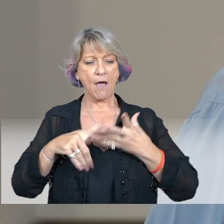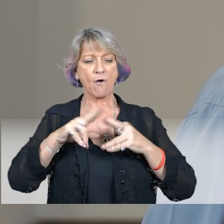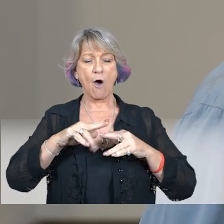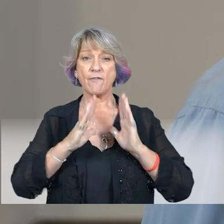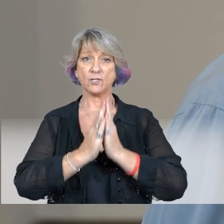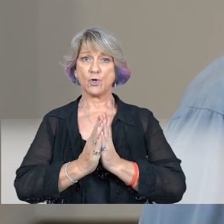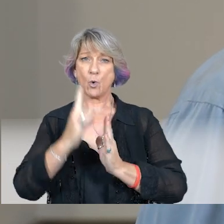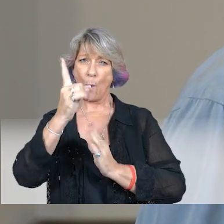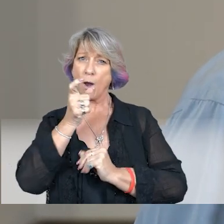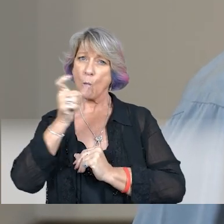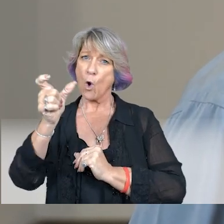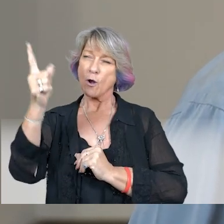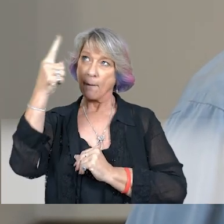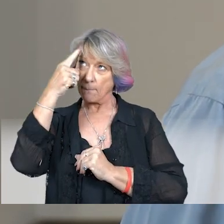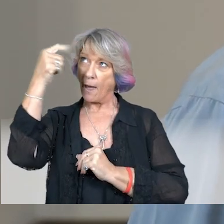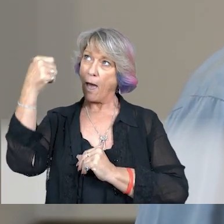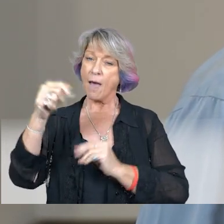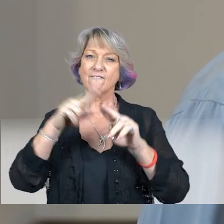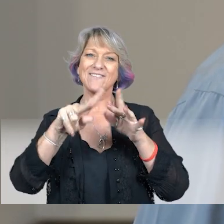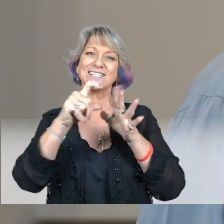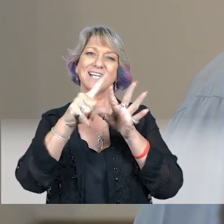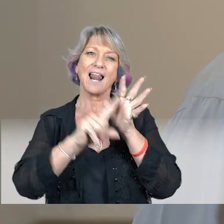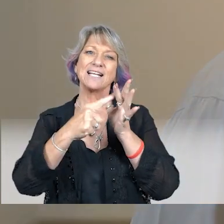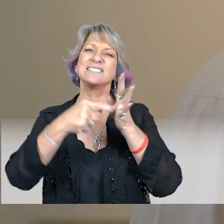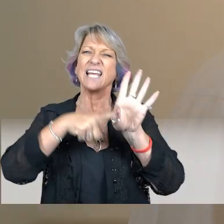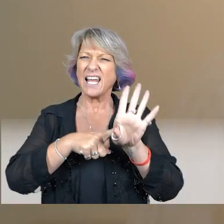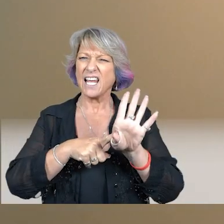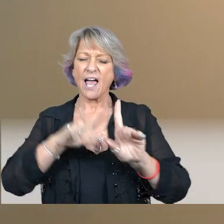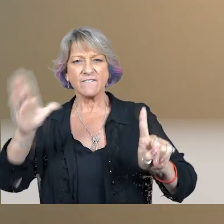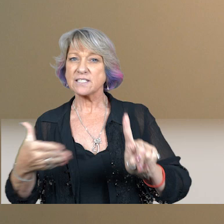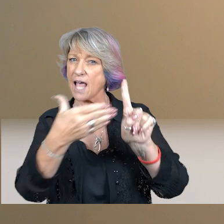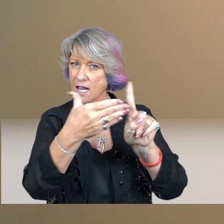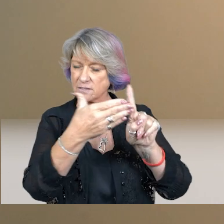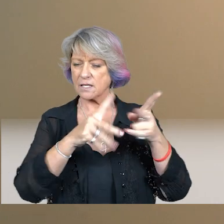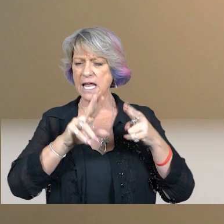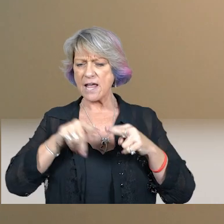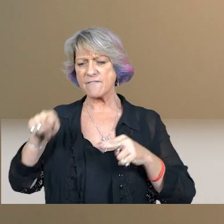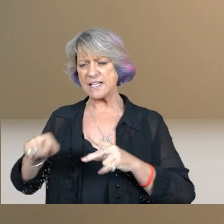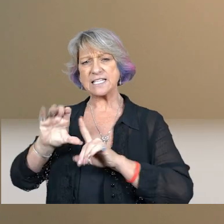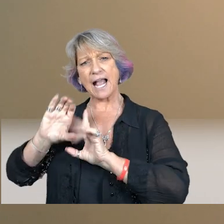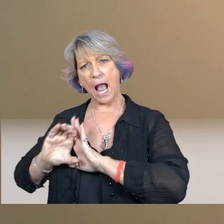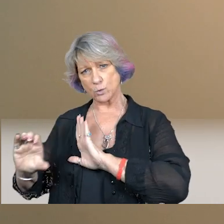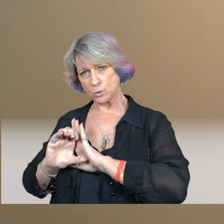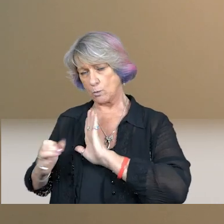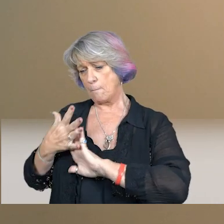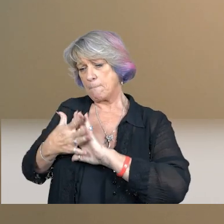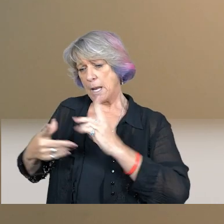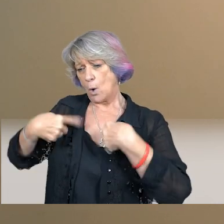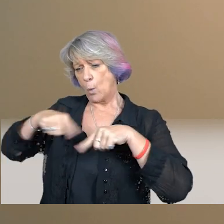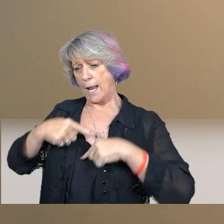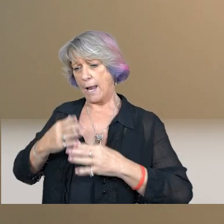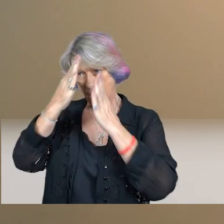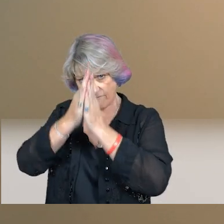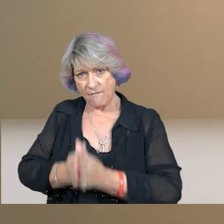life of the Church, the one word that comes to me is fidelity. If the Plenary Council means that we as a Church